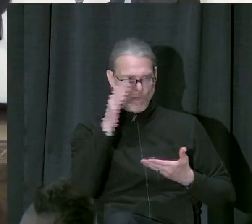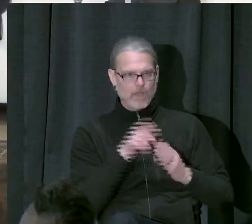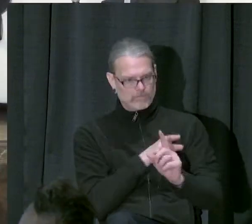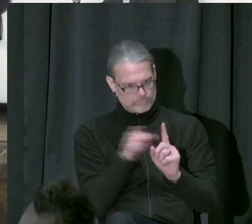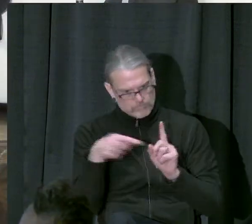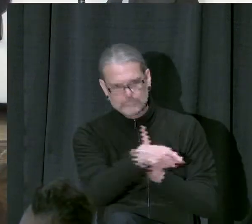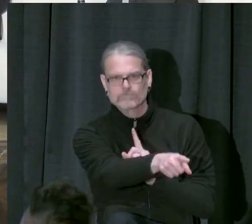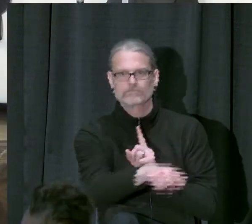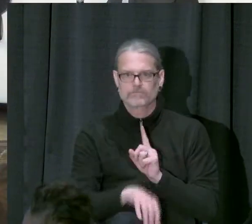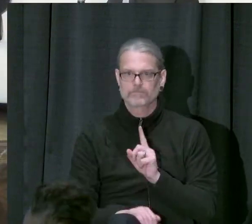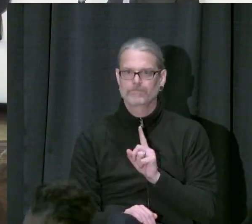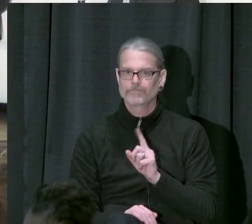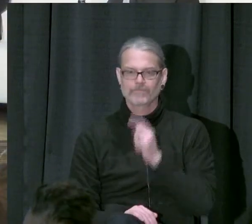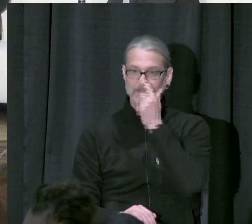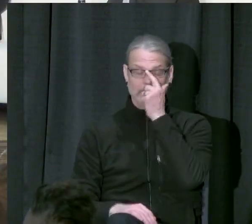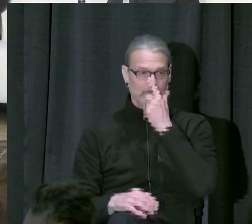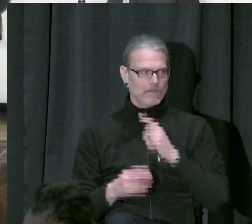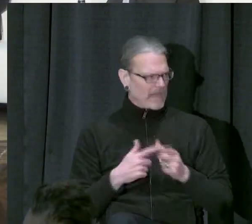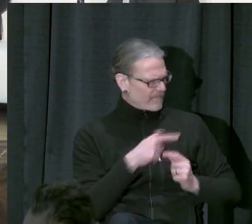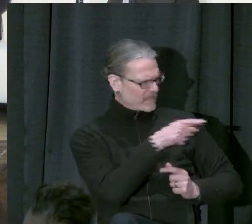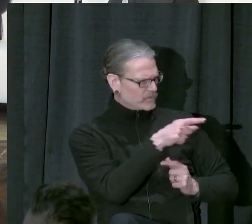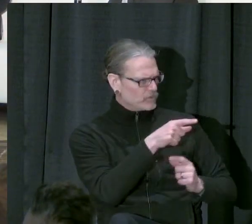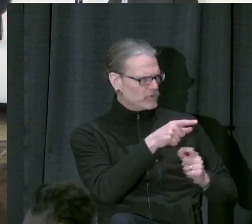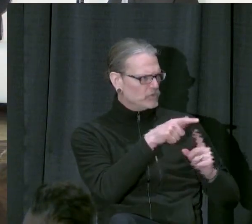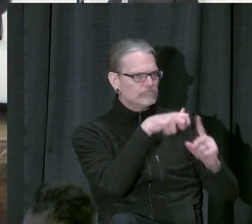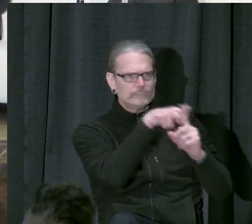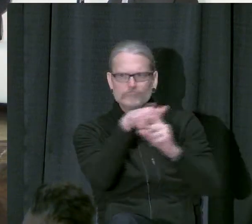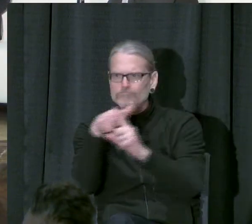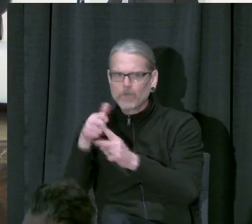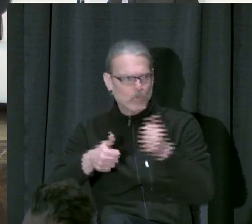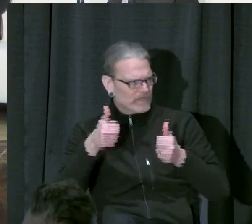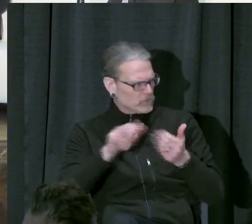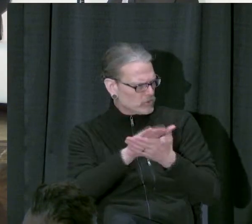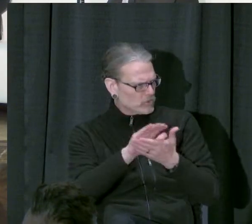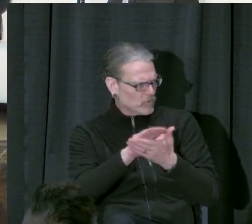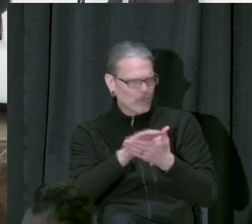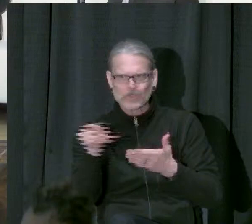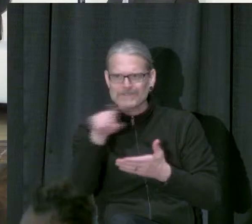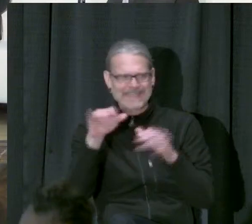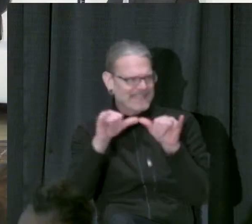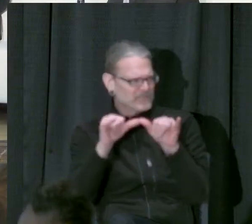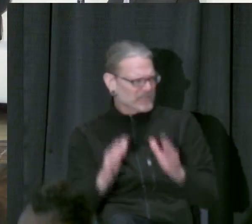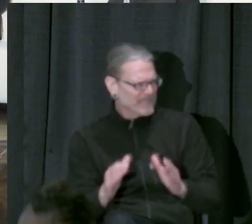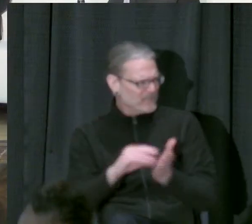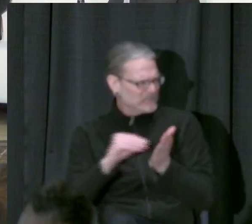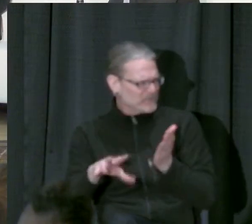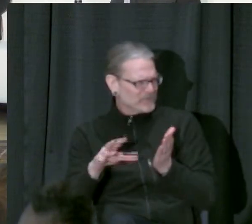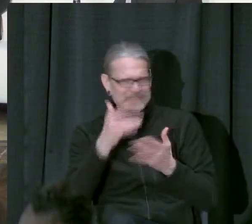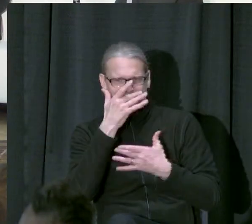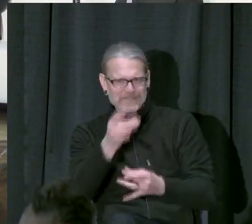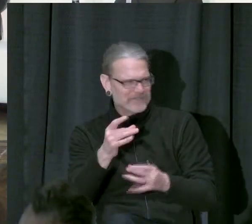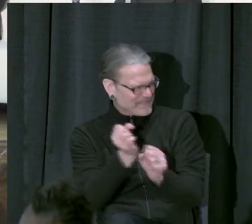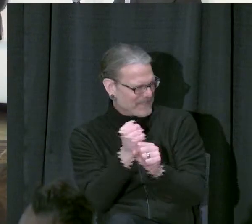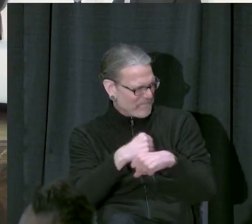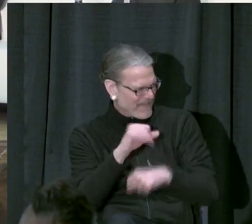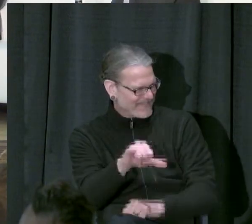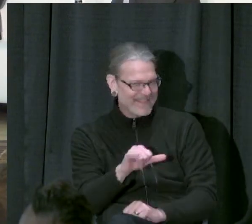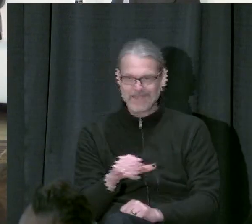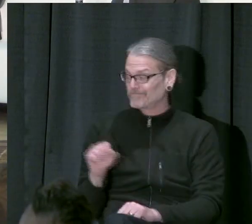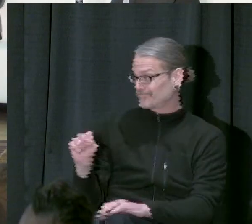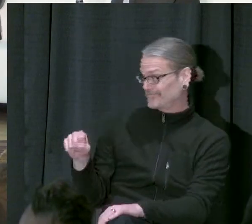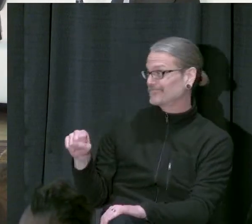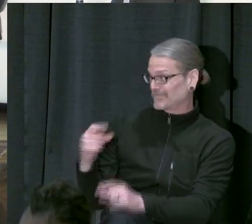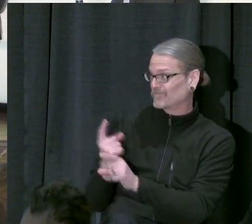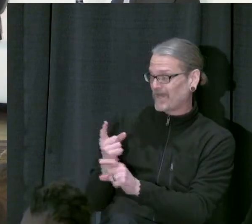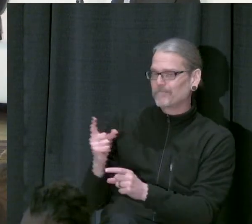you shop it among the schools and see which engineering students are interested in it? I mean, how's the process actually work? Sometimes it's